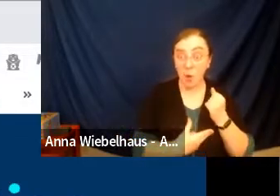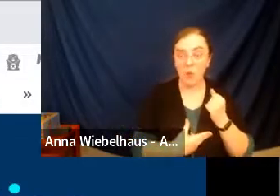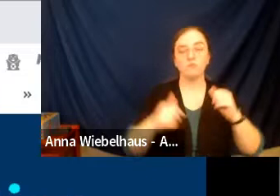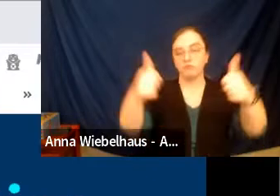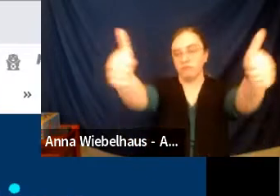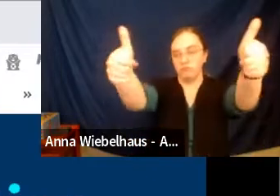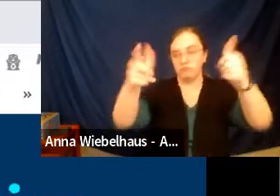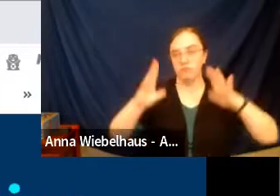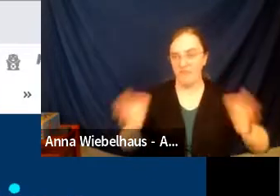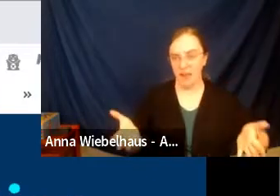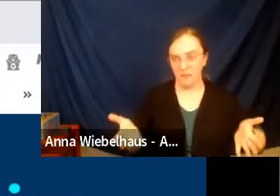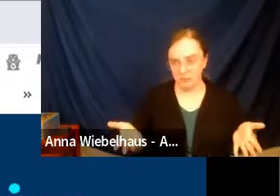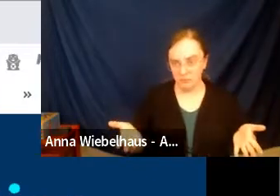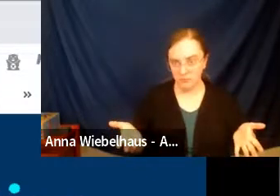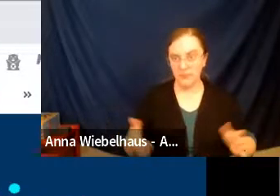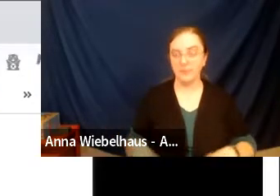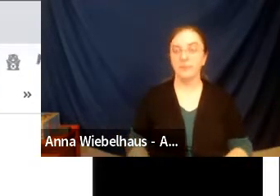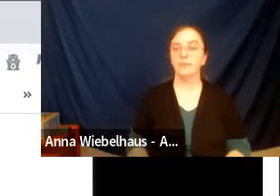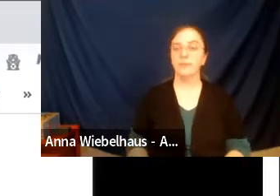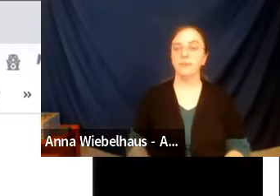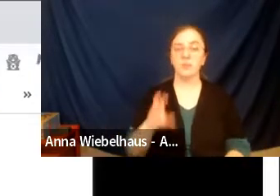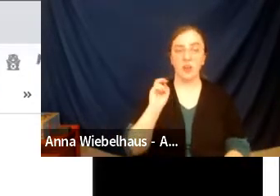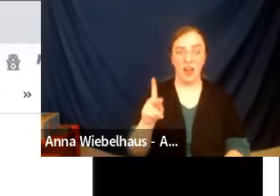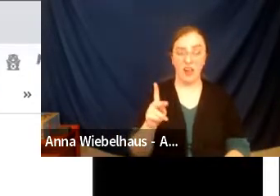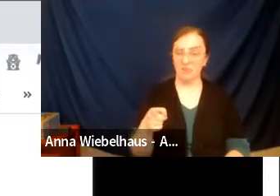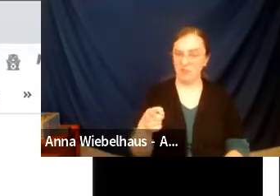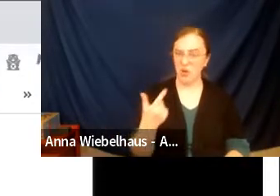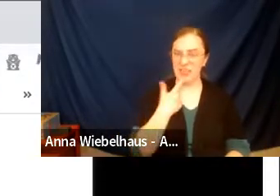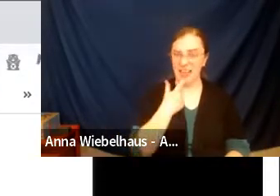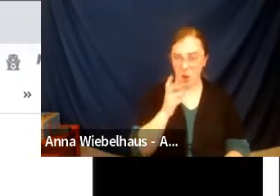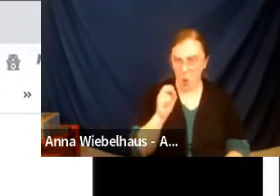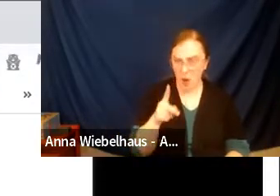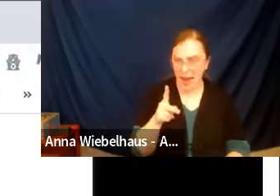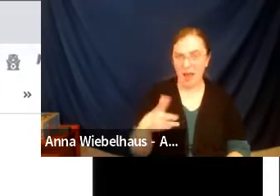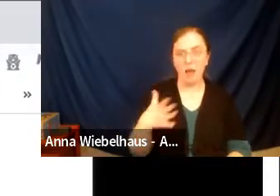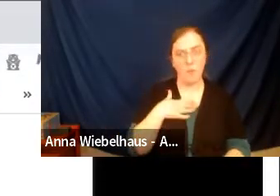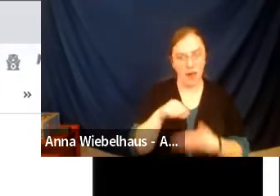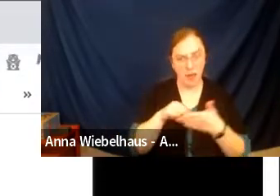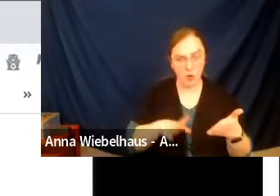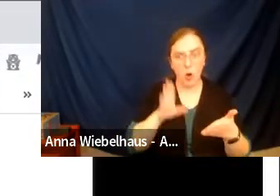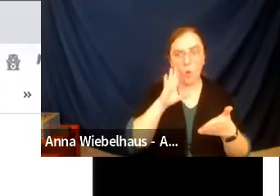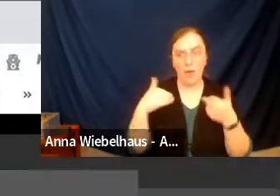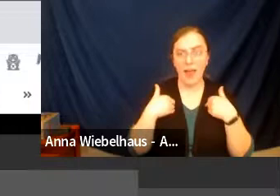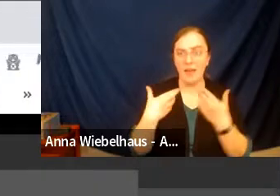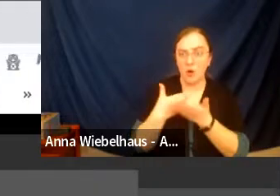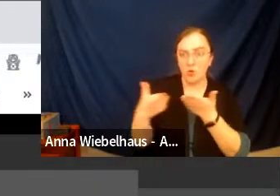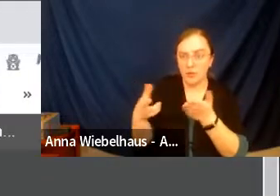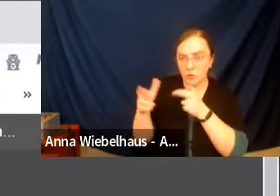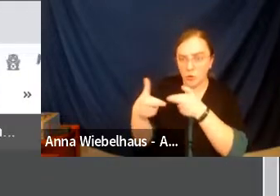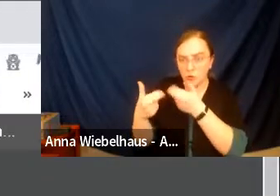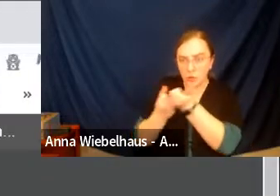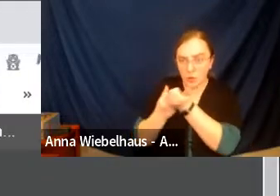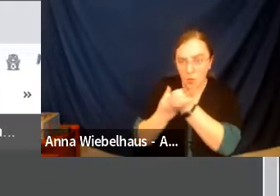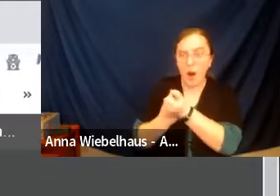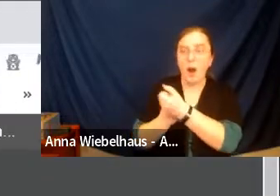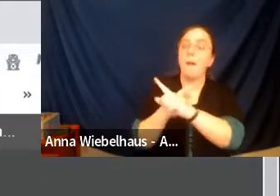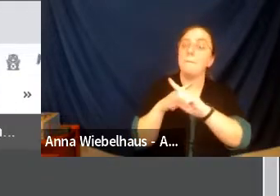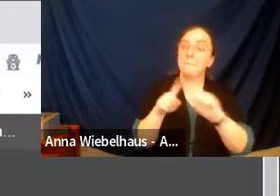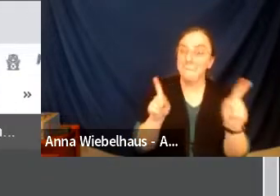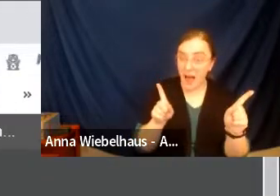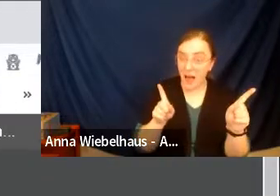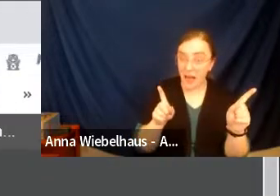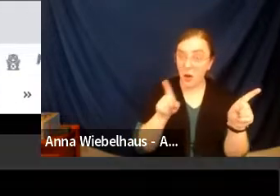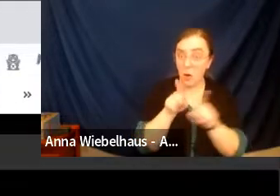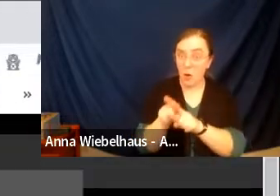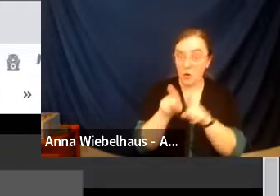So how do you find out where your home school is? Oops, got a little ahead of myself here. So we're gonna go.